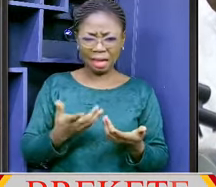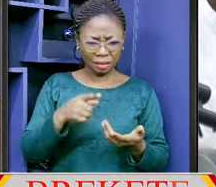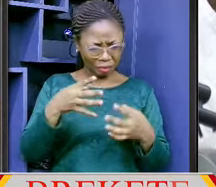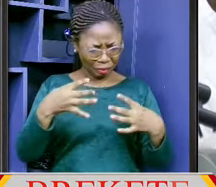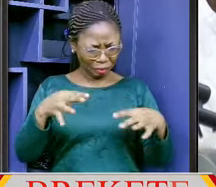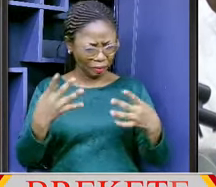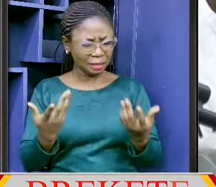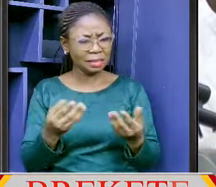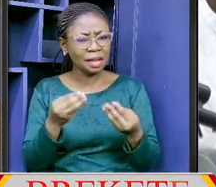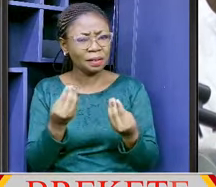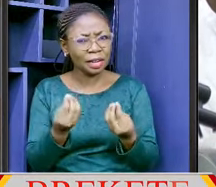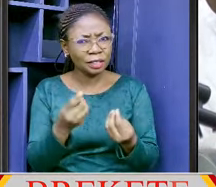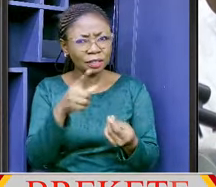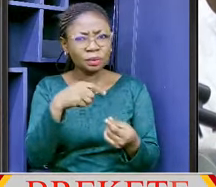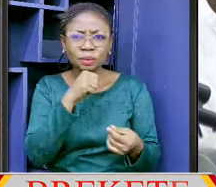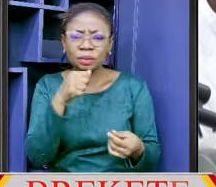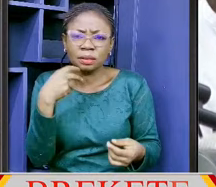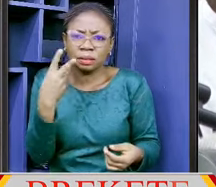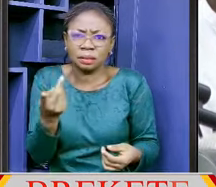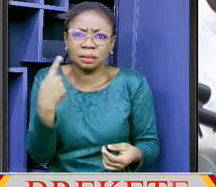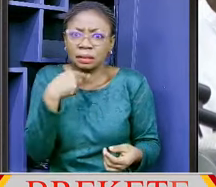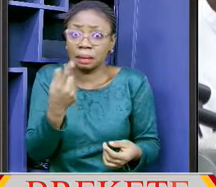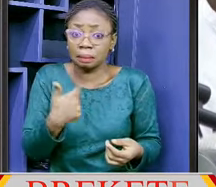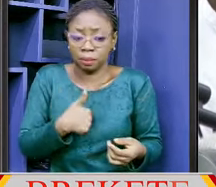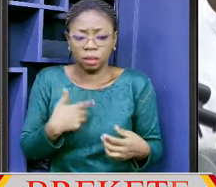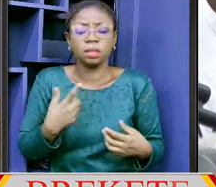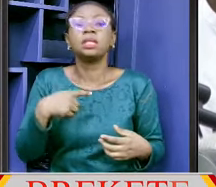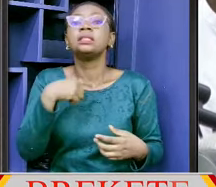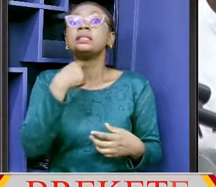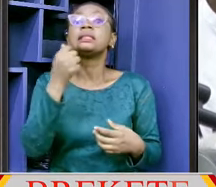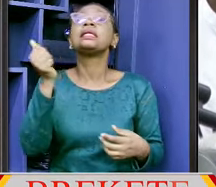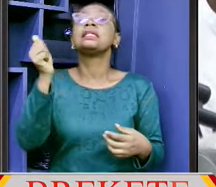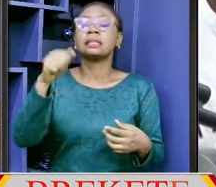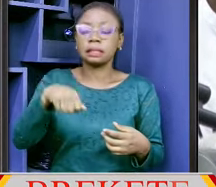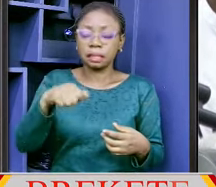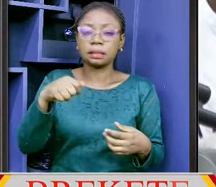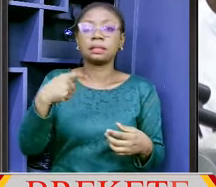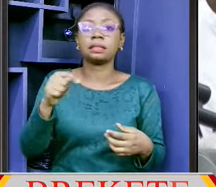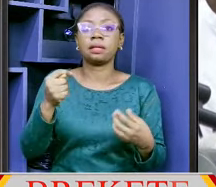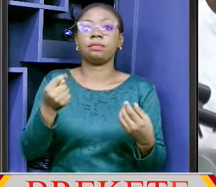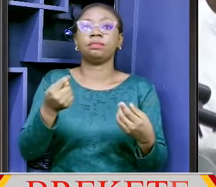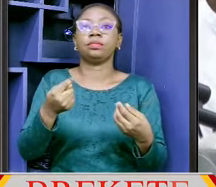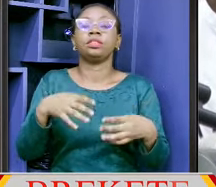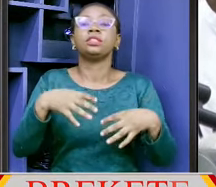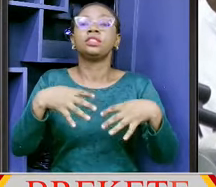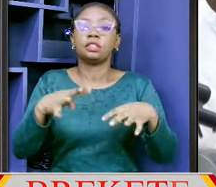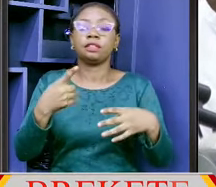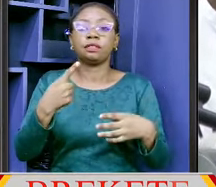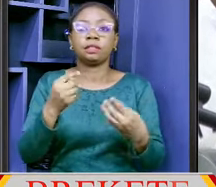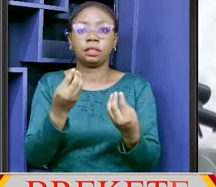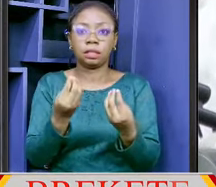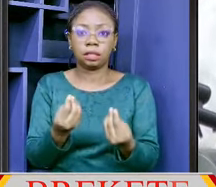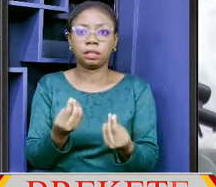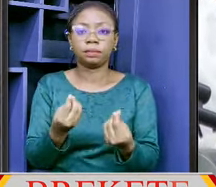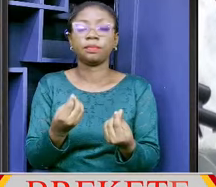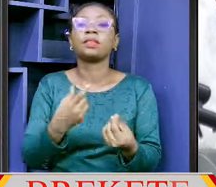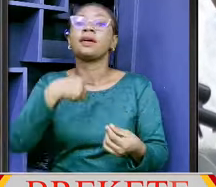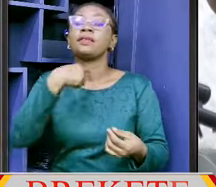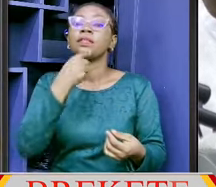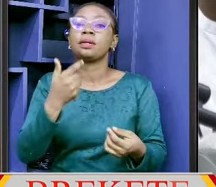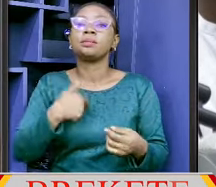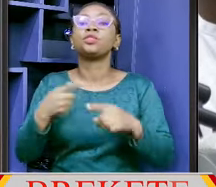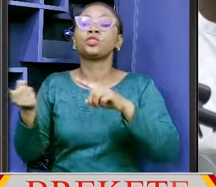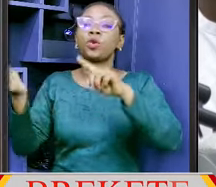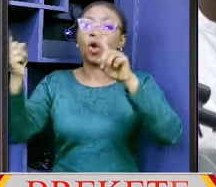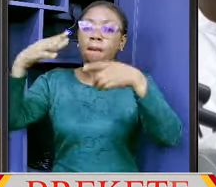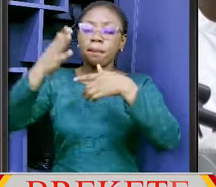sold the land, they have not told me. Mm-hmm. He said, yes, they have sold the land. Come back to Abuja. So he asked you to come back